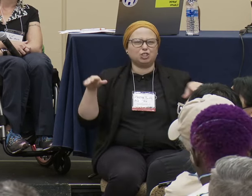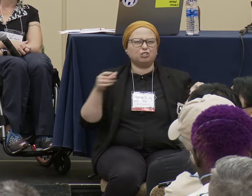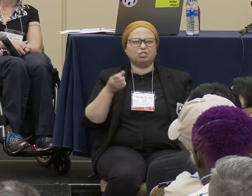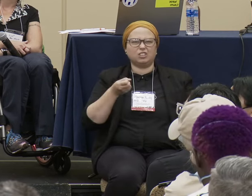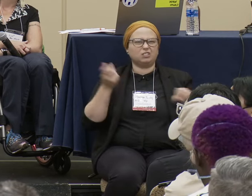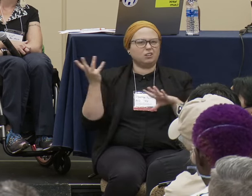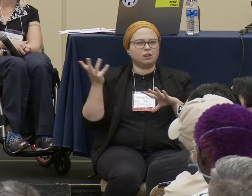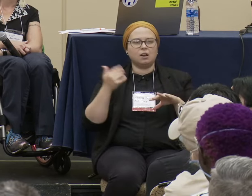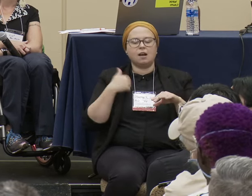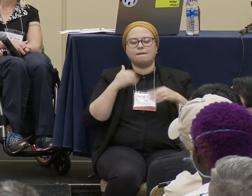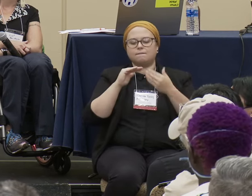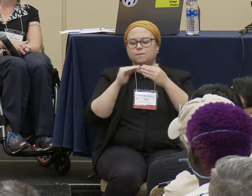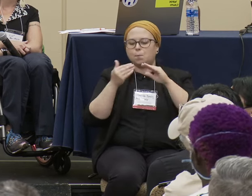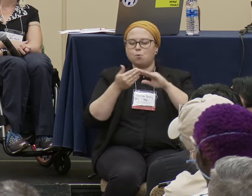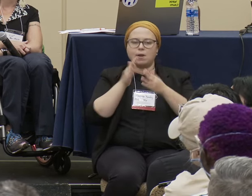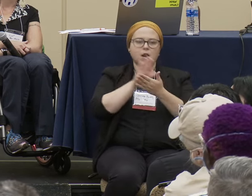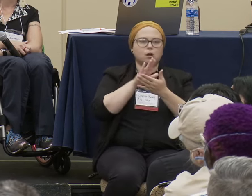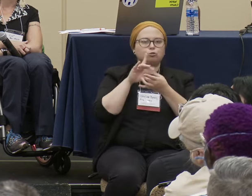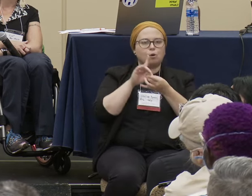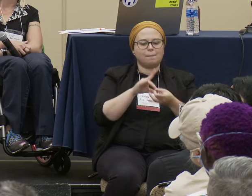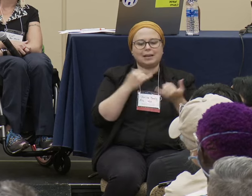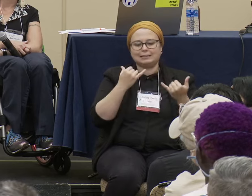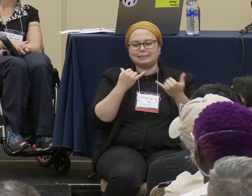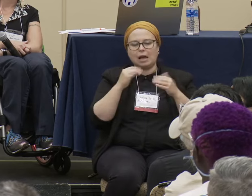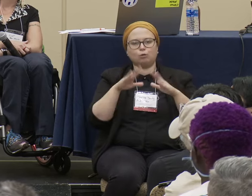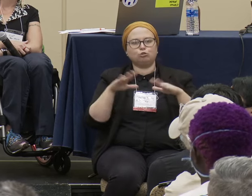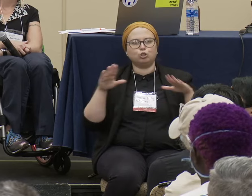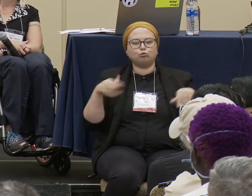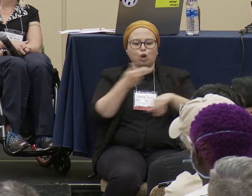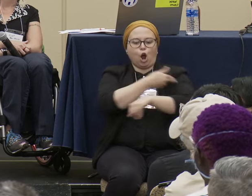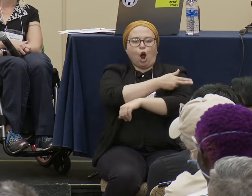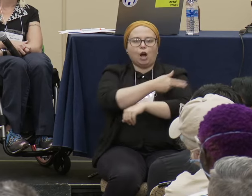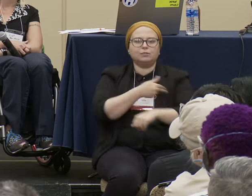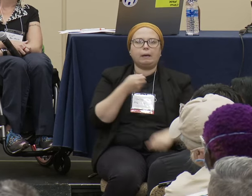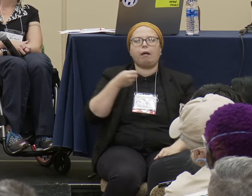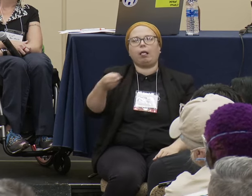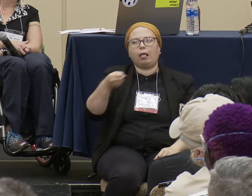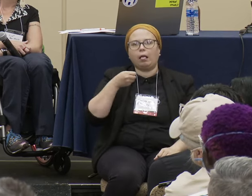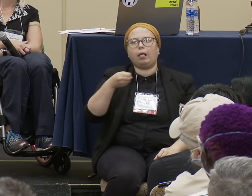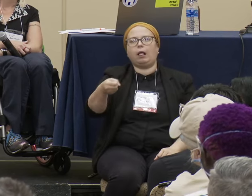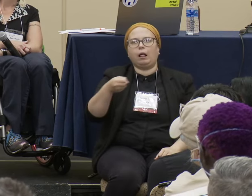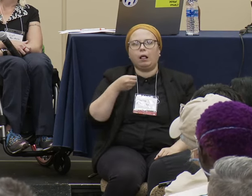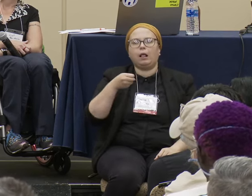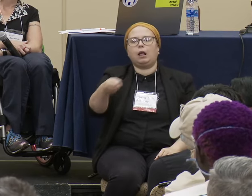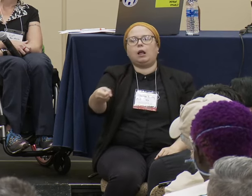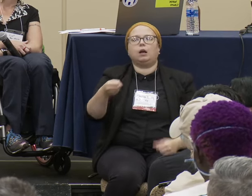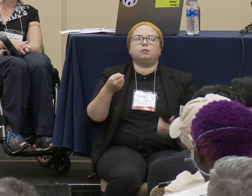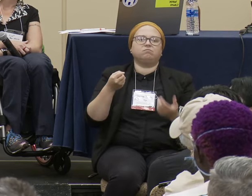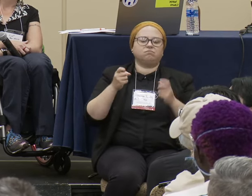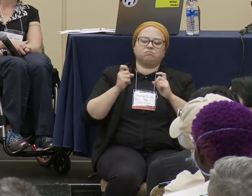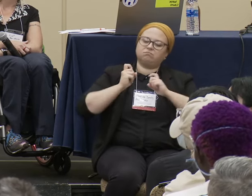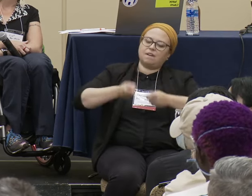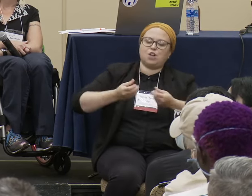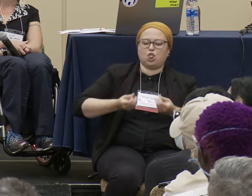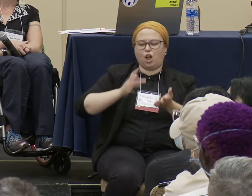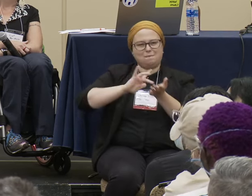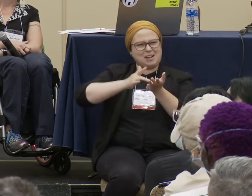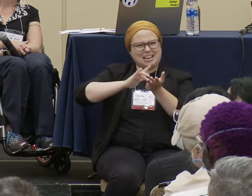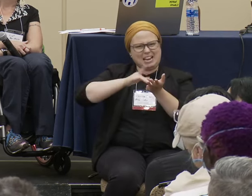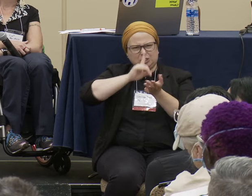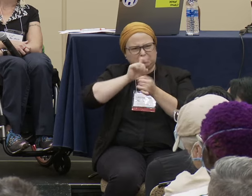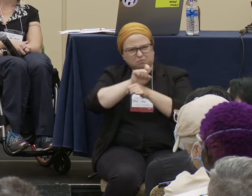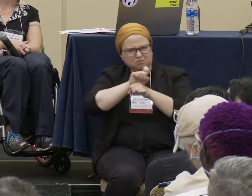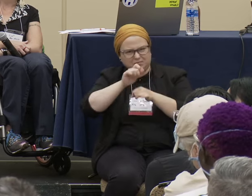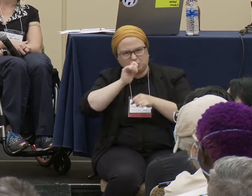and school-based, and now children go in and out of hospitals, and they get pumped up with a lot of medication that they really don't need.